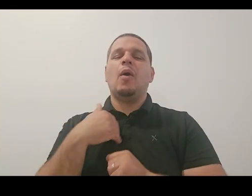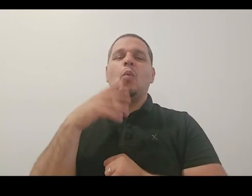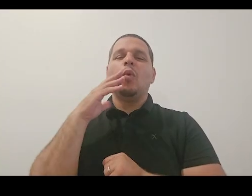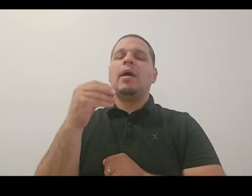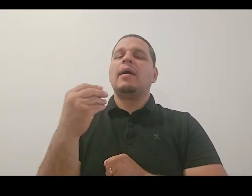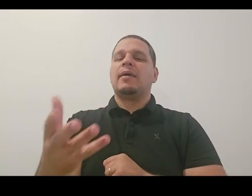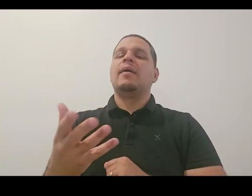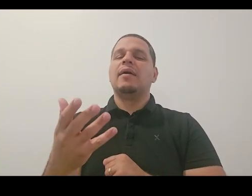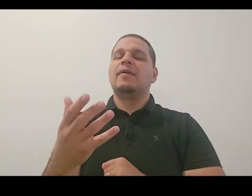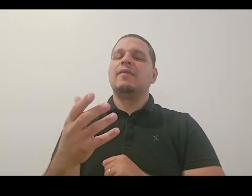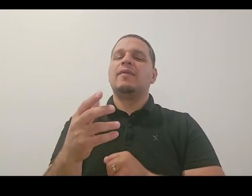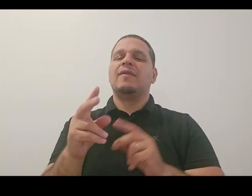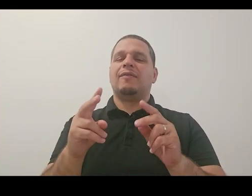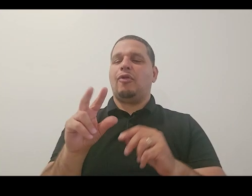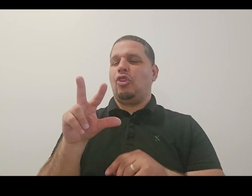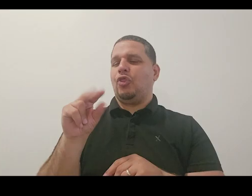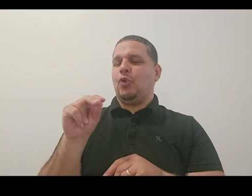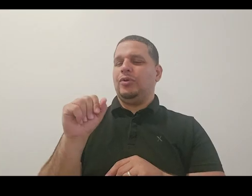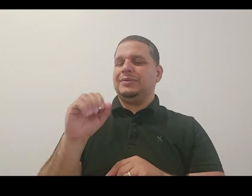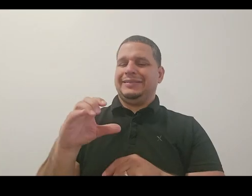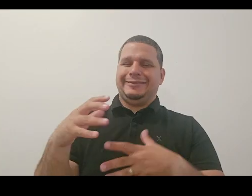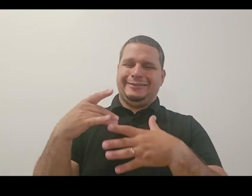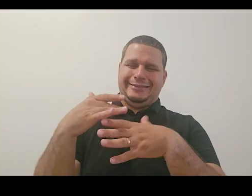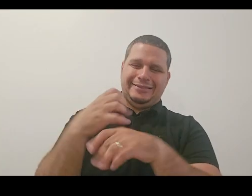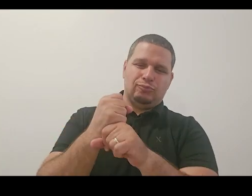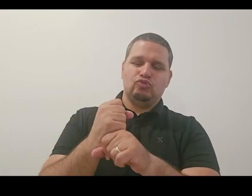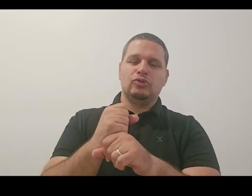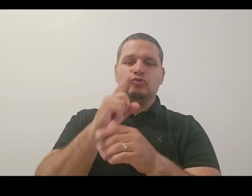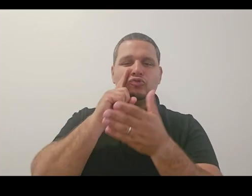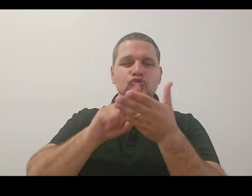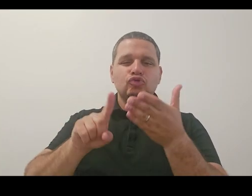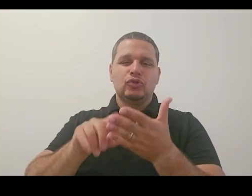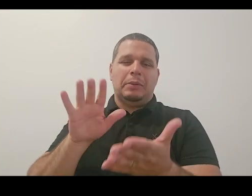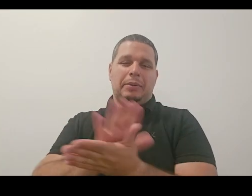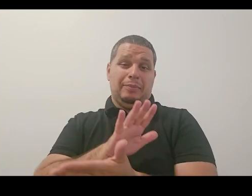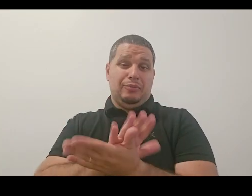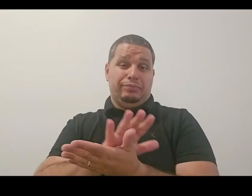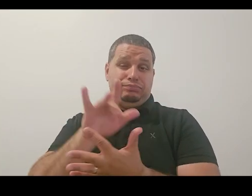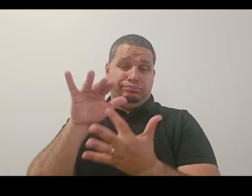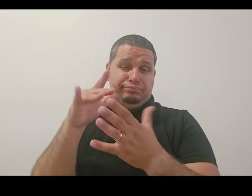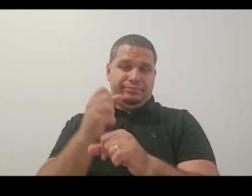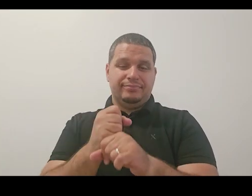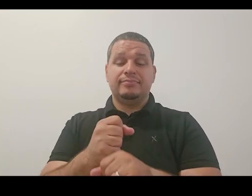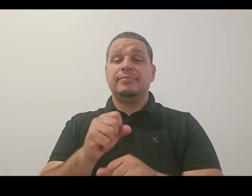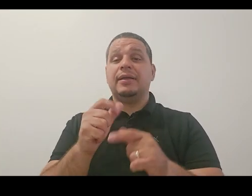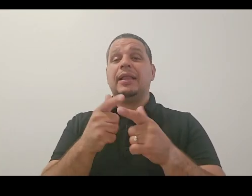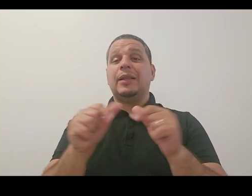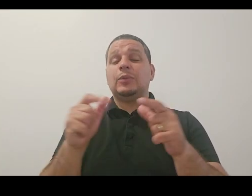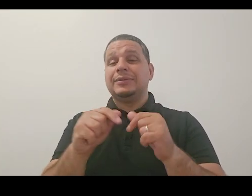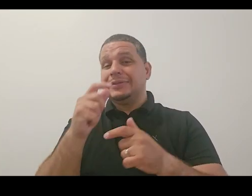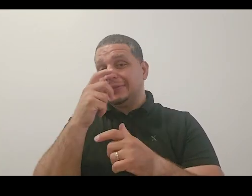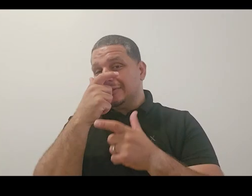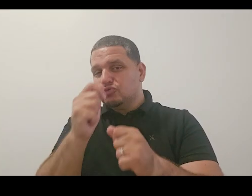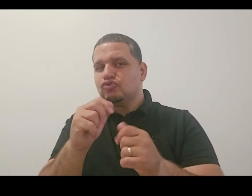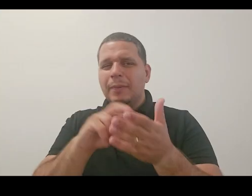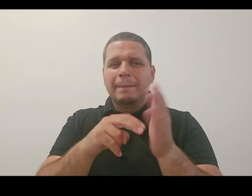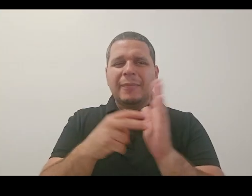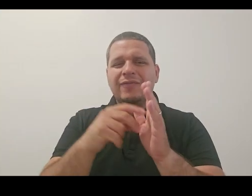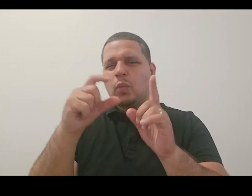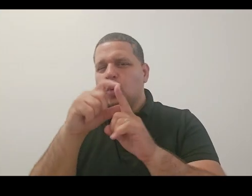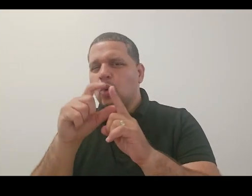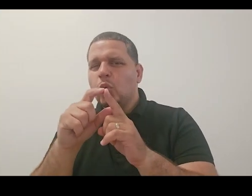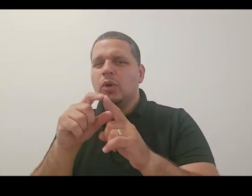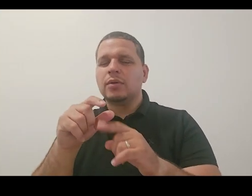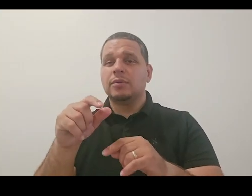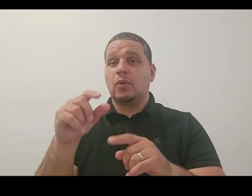the 30-second summary of the research paper. So linguists are interested in the meanings of words, of course,